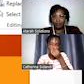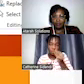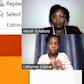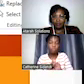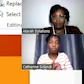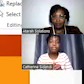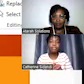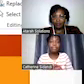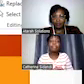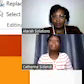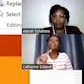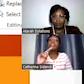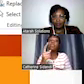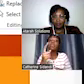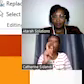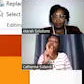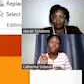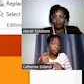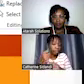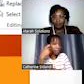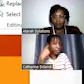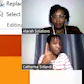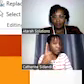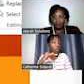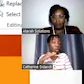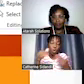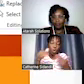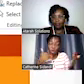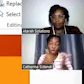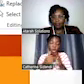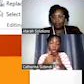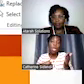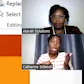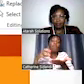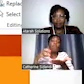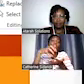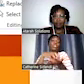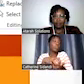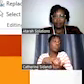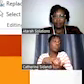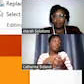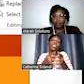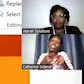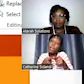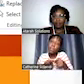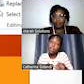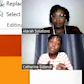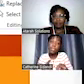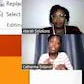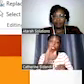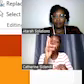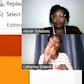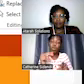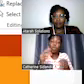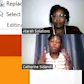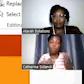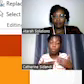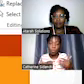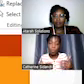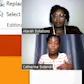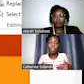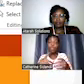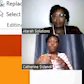first understand everyone goes through situation, but nobody goes the same situation same